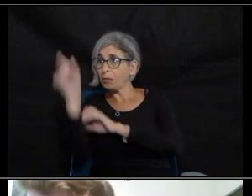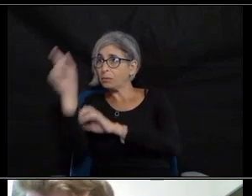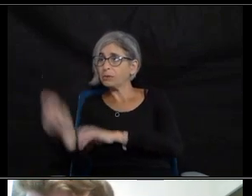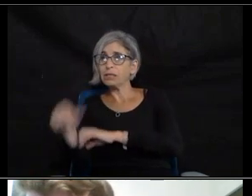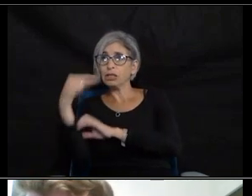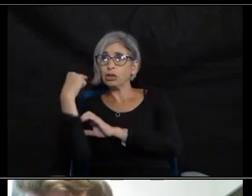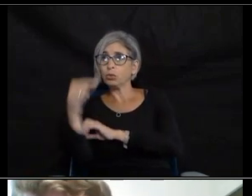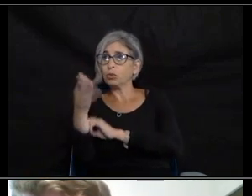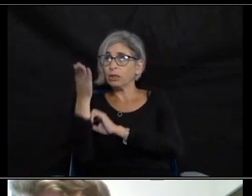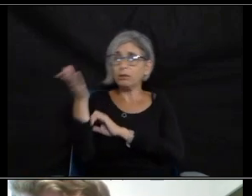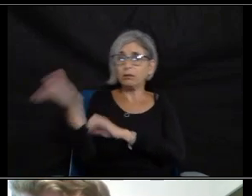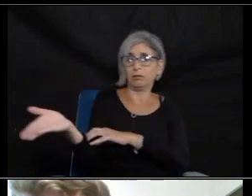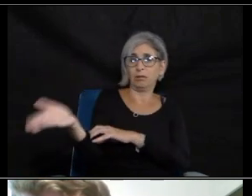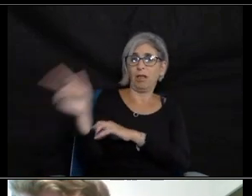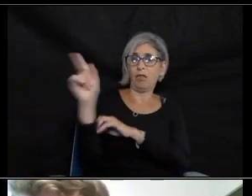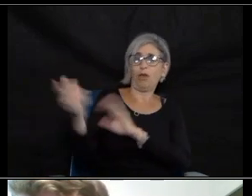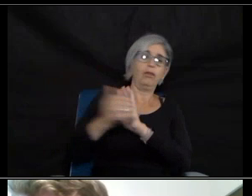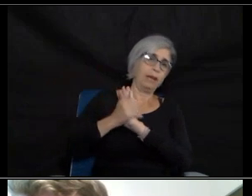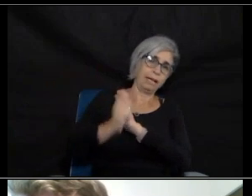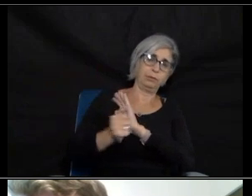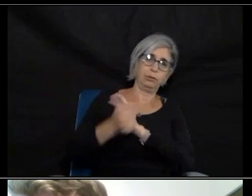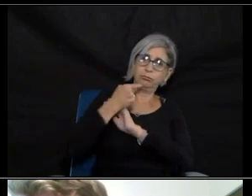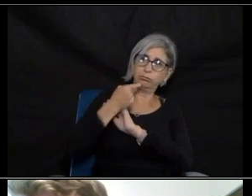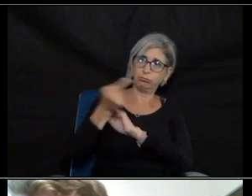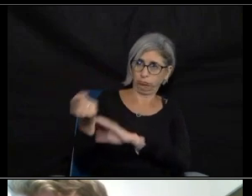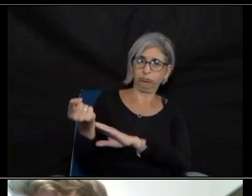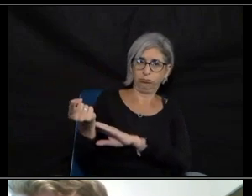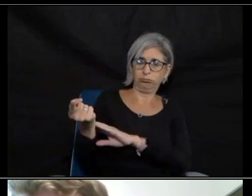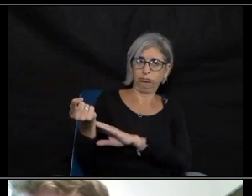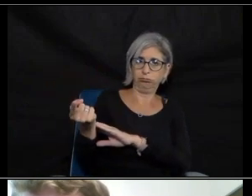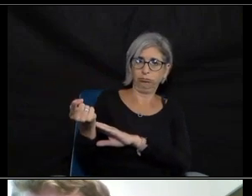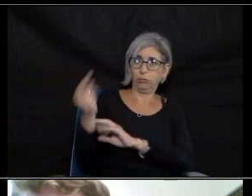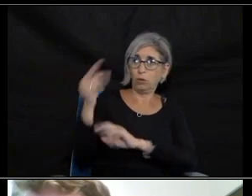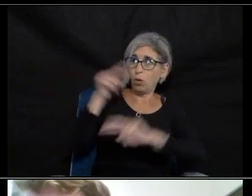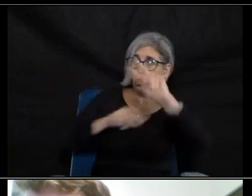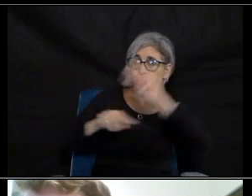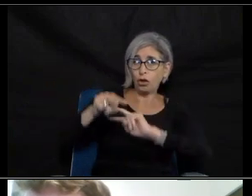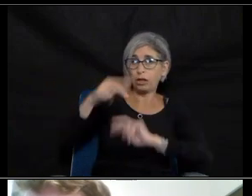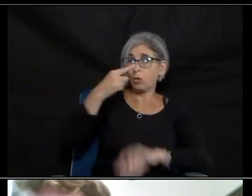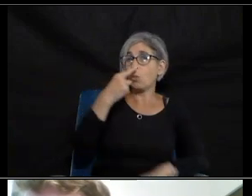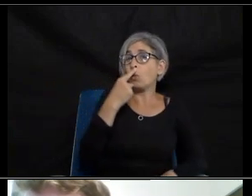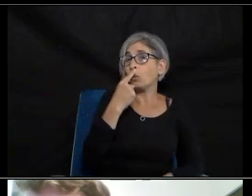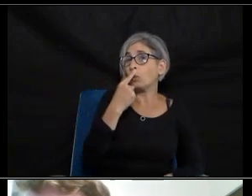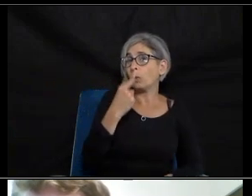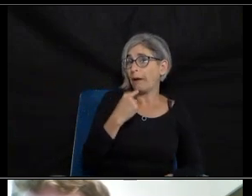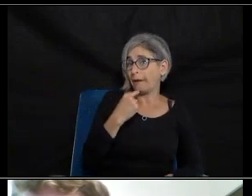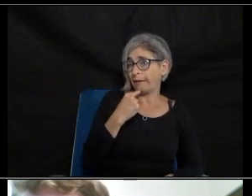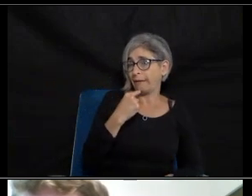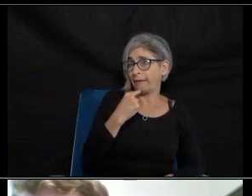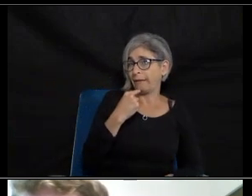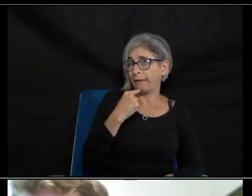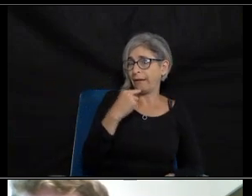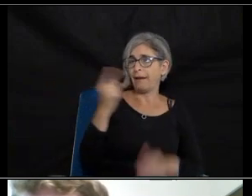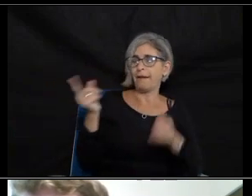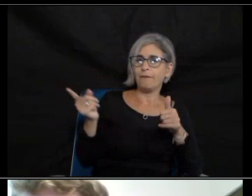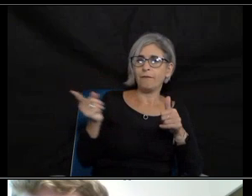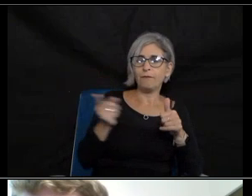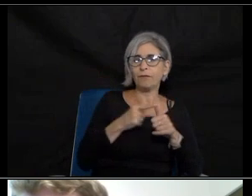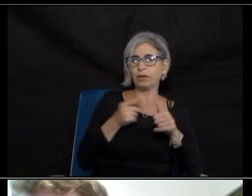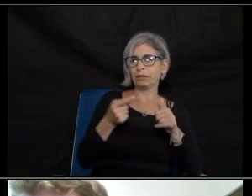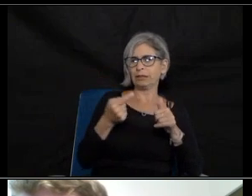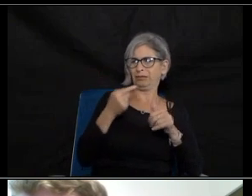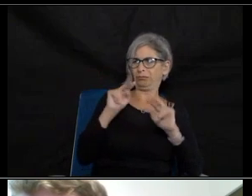product of their doing. So when you look at that column in red, when they first, when my experts